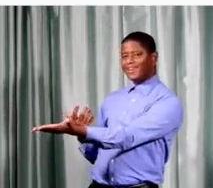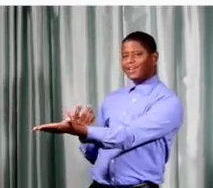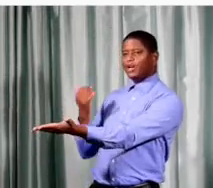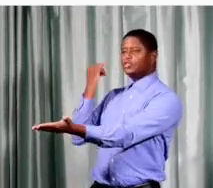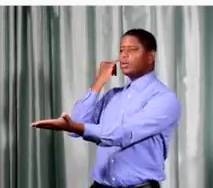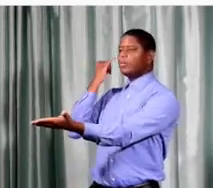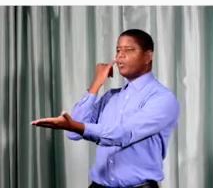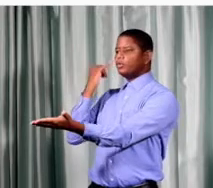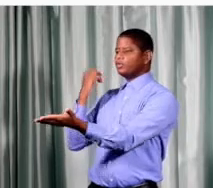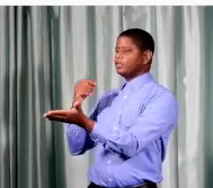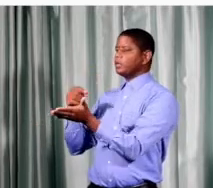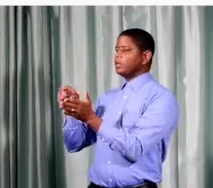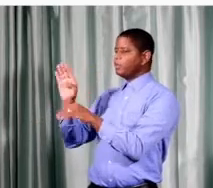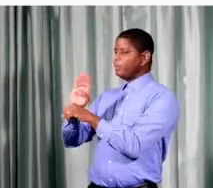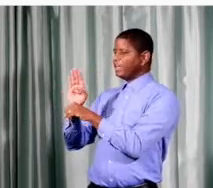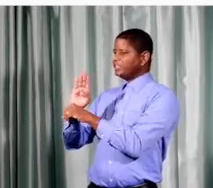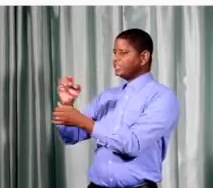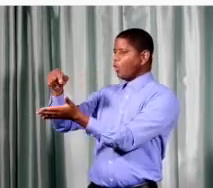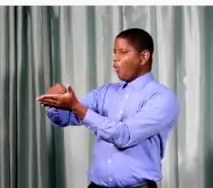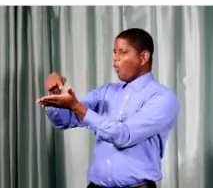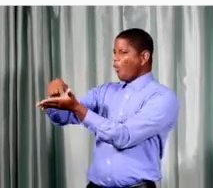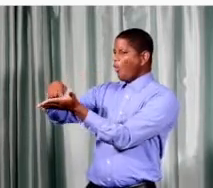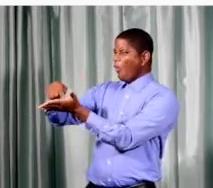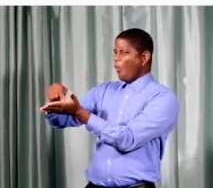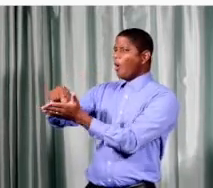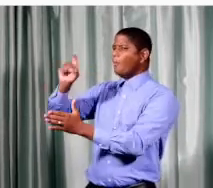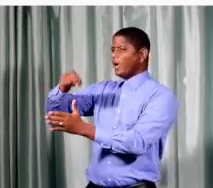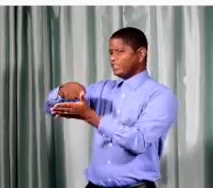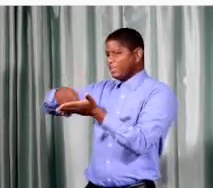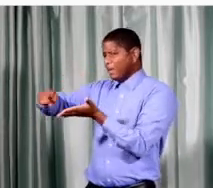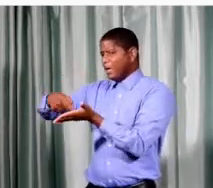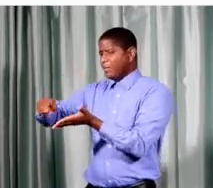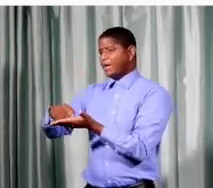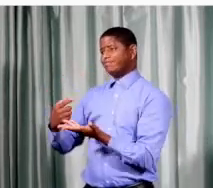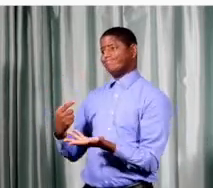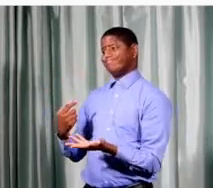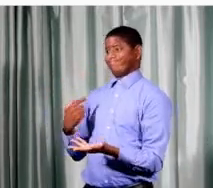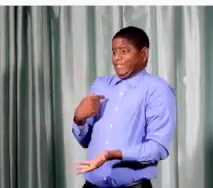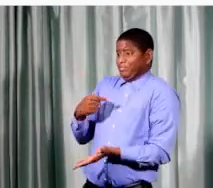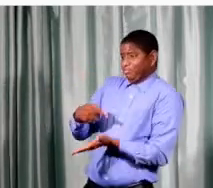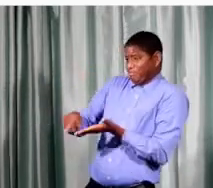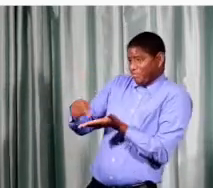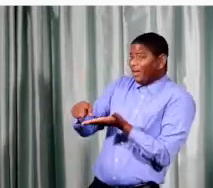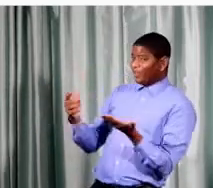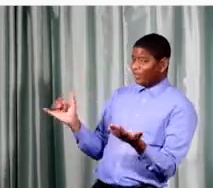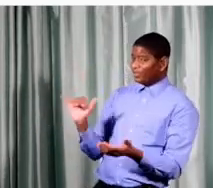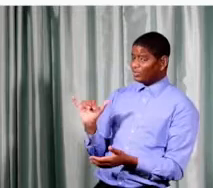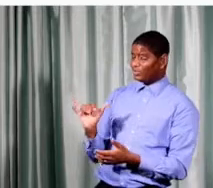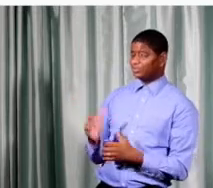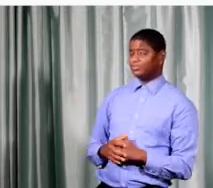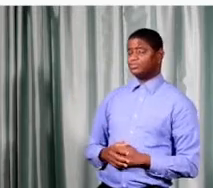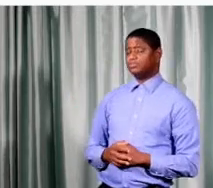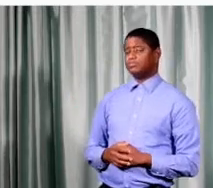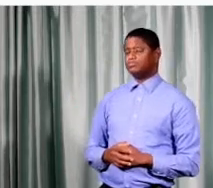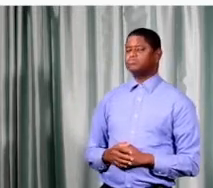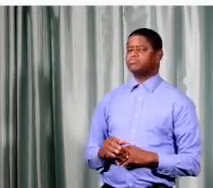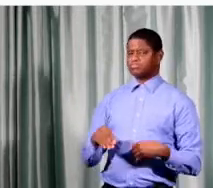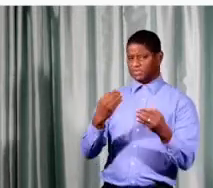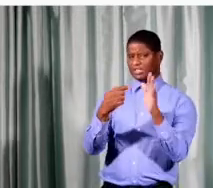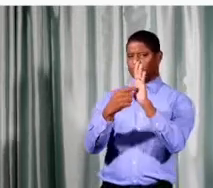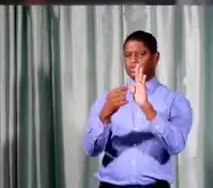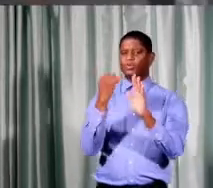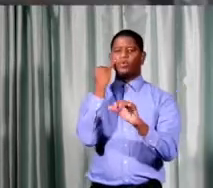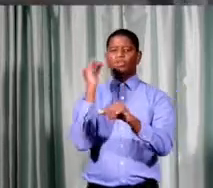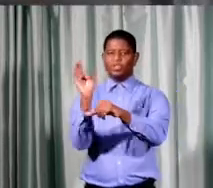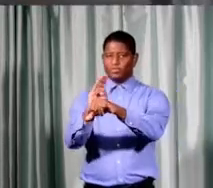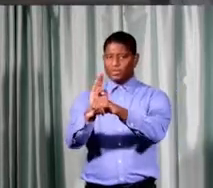to retained earnings. So this is what the business owes you. So if you dip in the till and pull